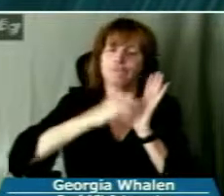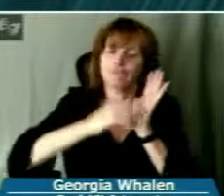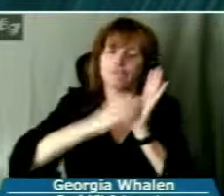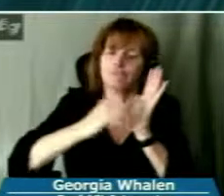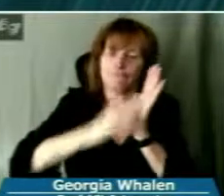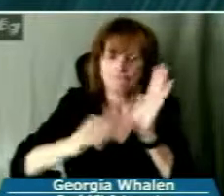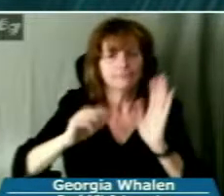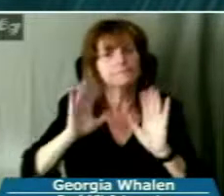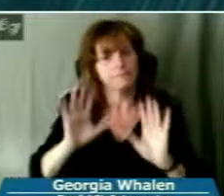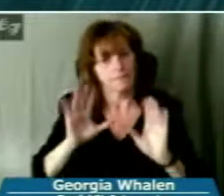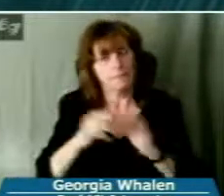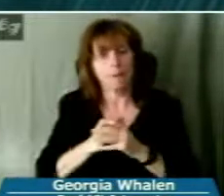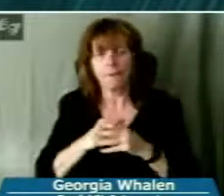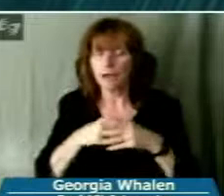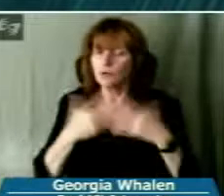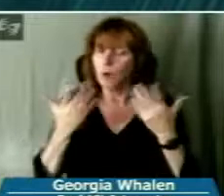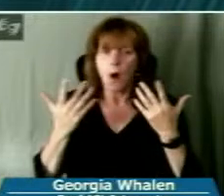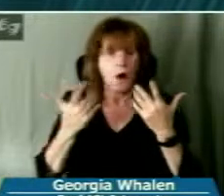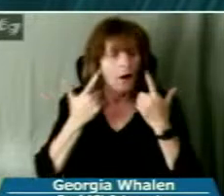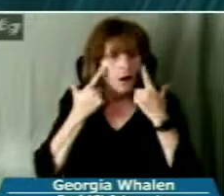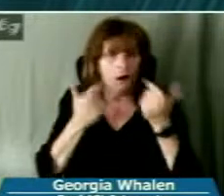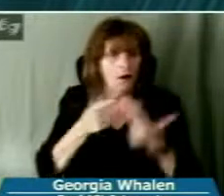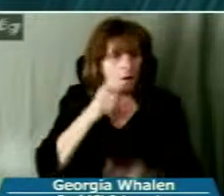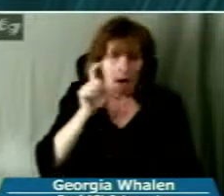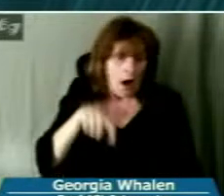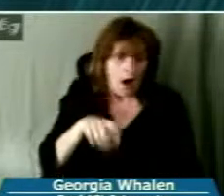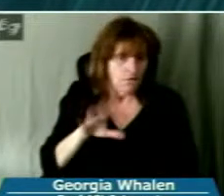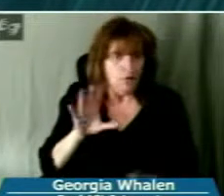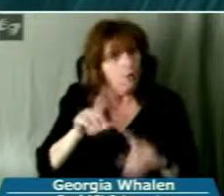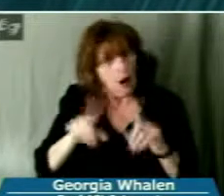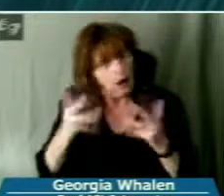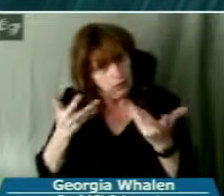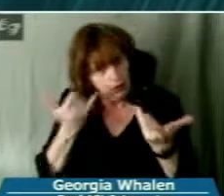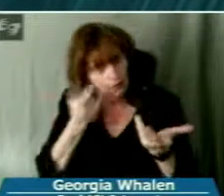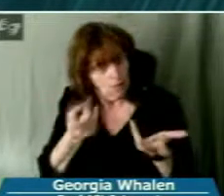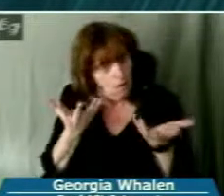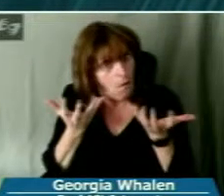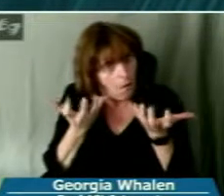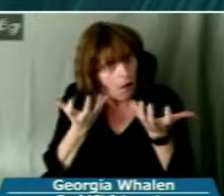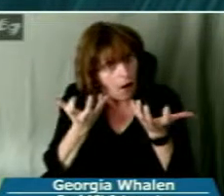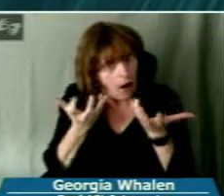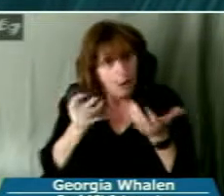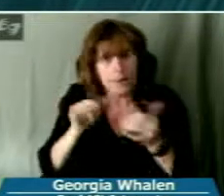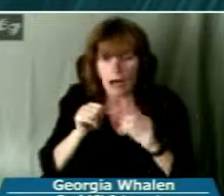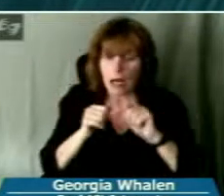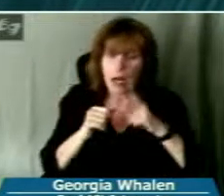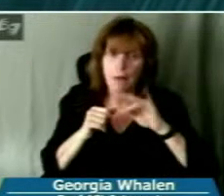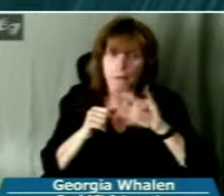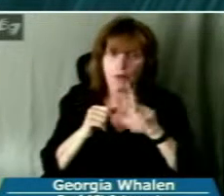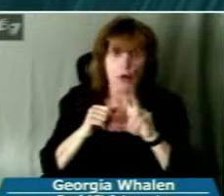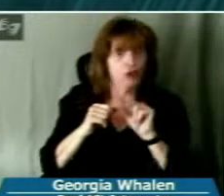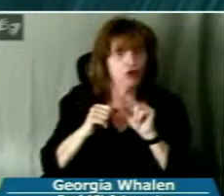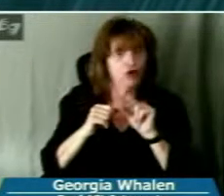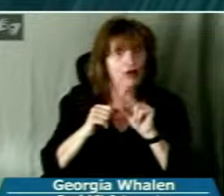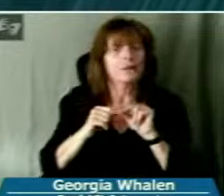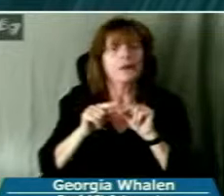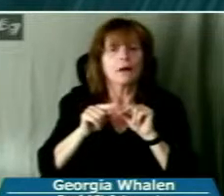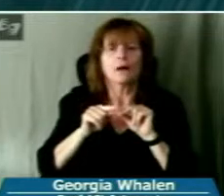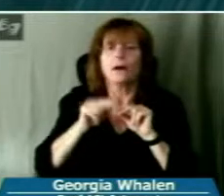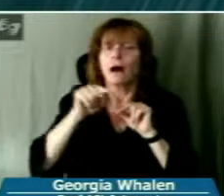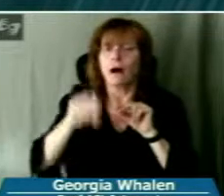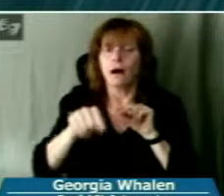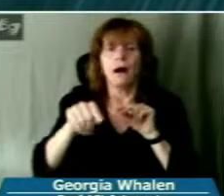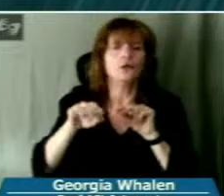optional. The modifications to allow inclusion of the April 30th installment simply provides a greater flexibility and assistance during this